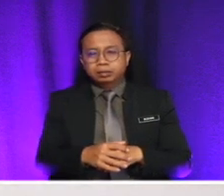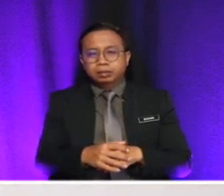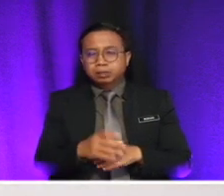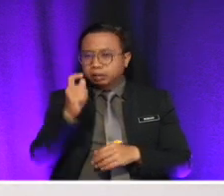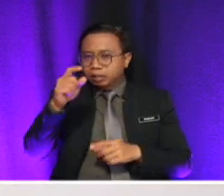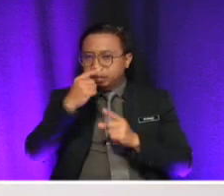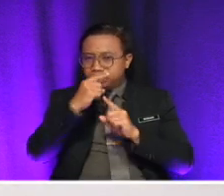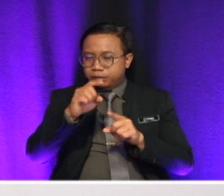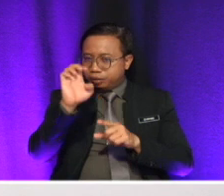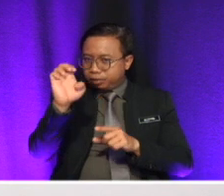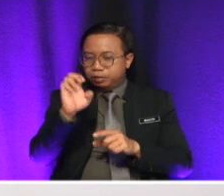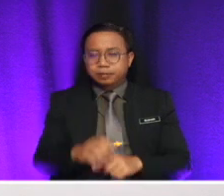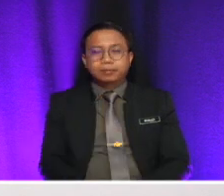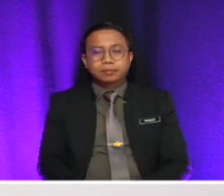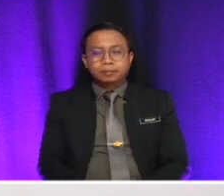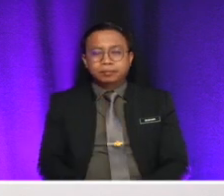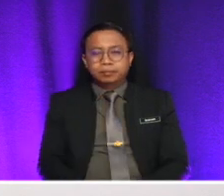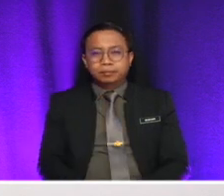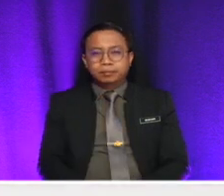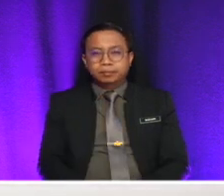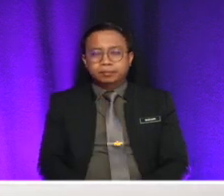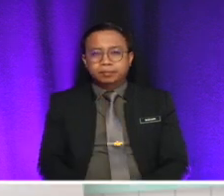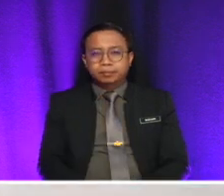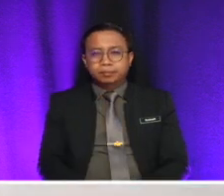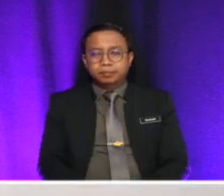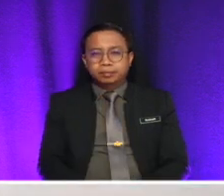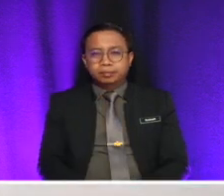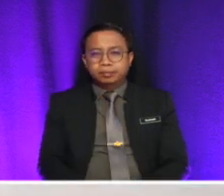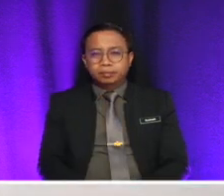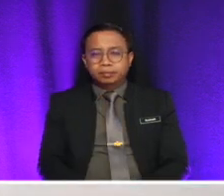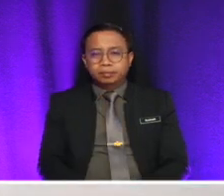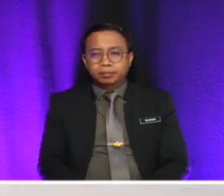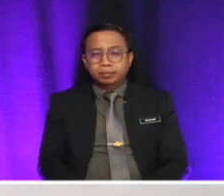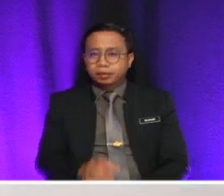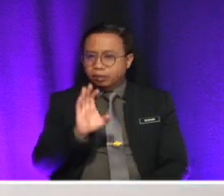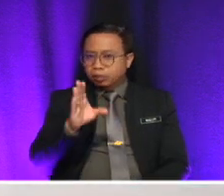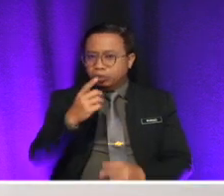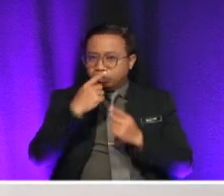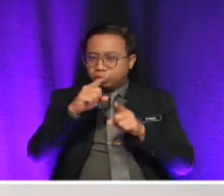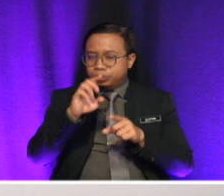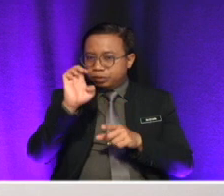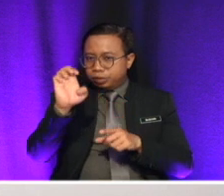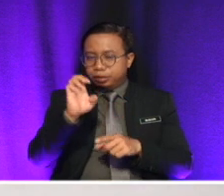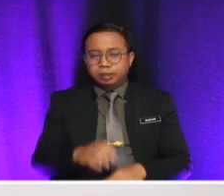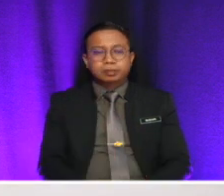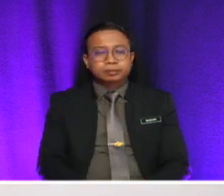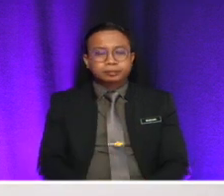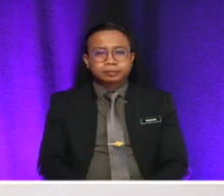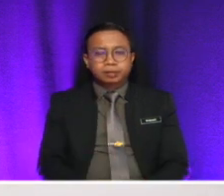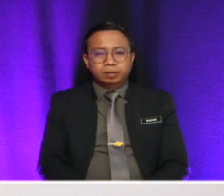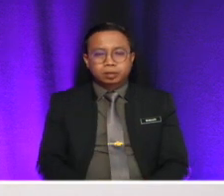answer E. Okay, so however, the solution is generally, yeah. So your answer is E. Okay, so you